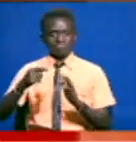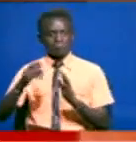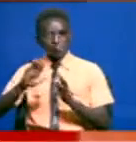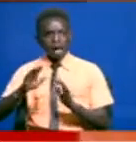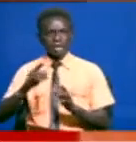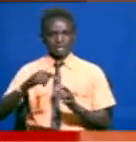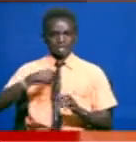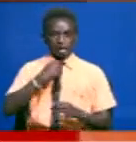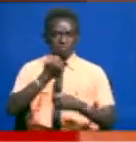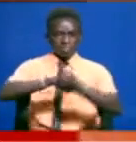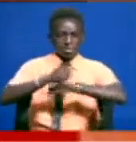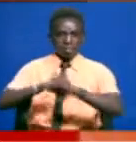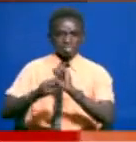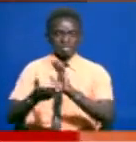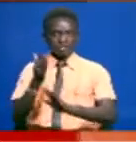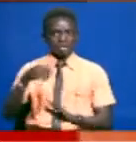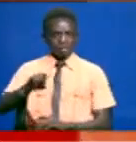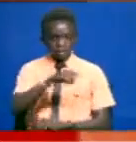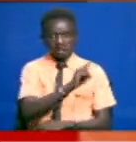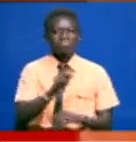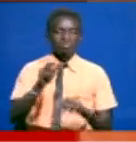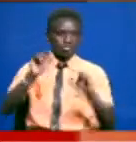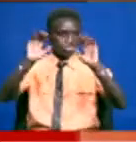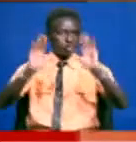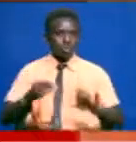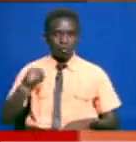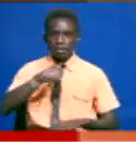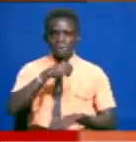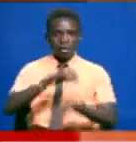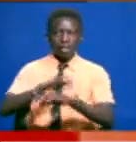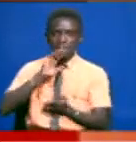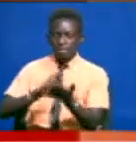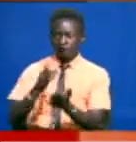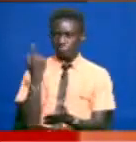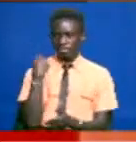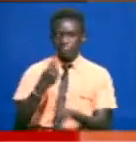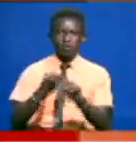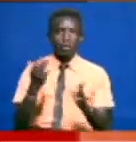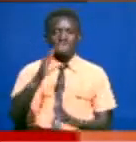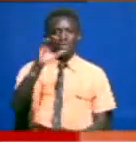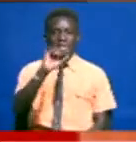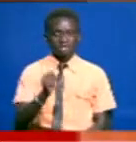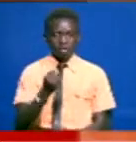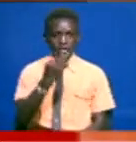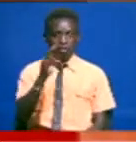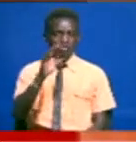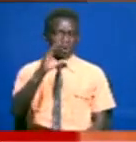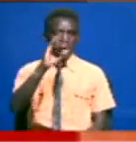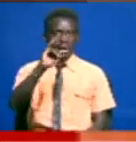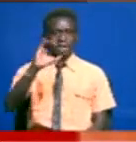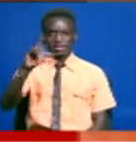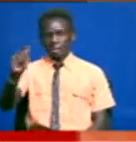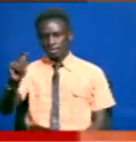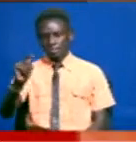memo yesterday mm-hmm. or the other day, mm-hmm. a circular from the CS of ICT mm-hmm. that